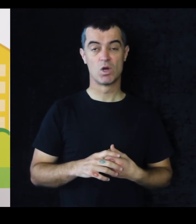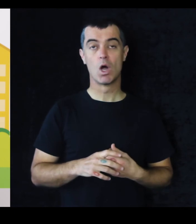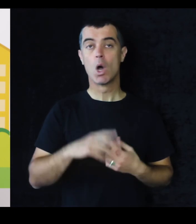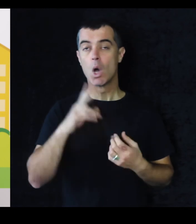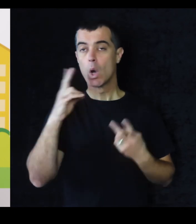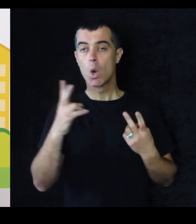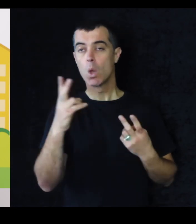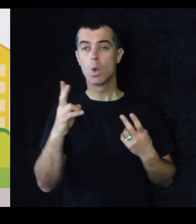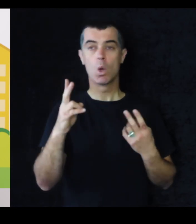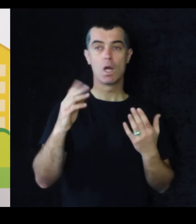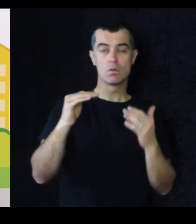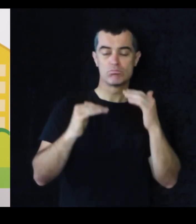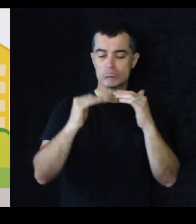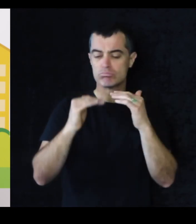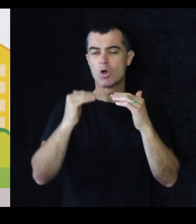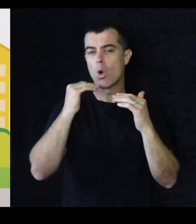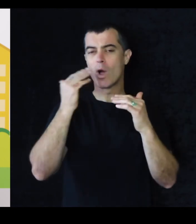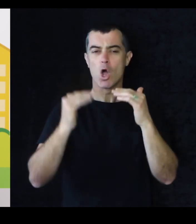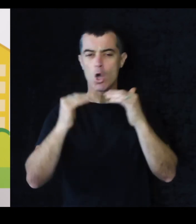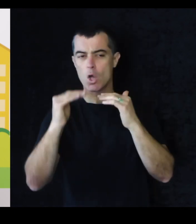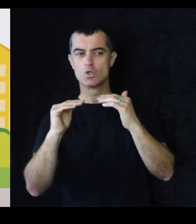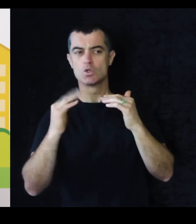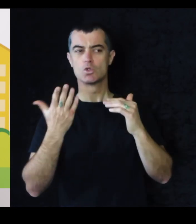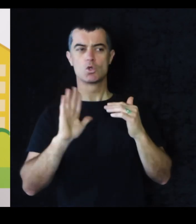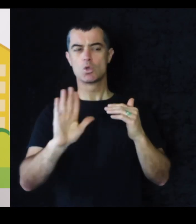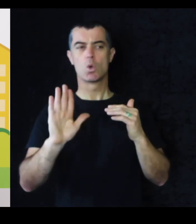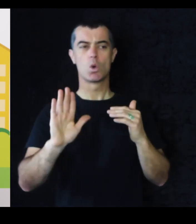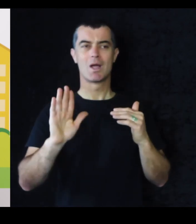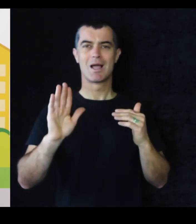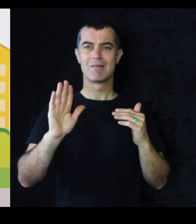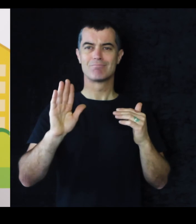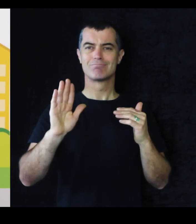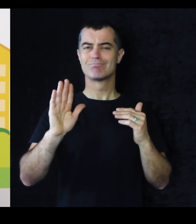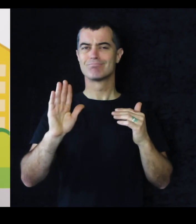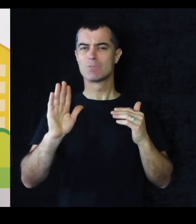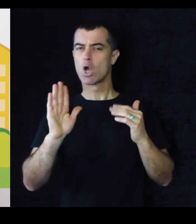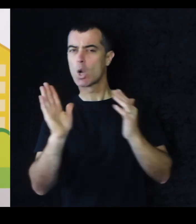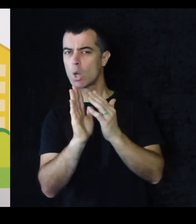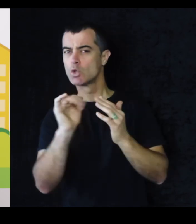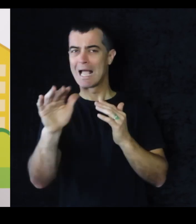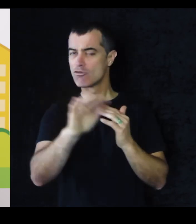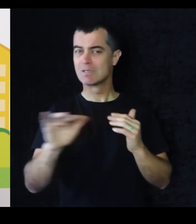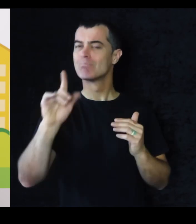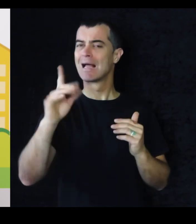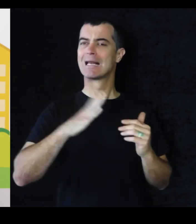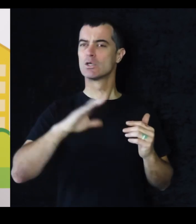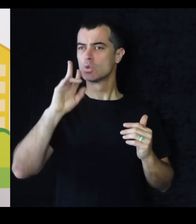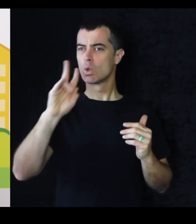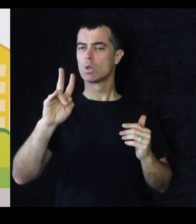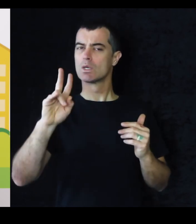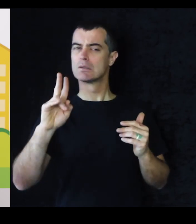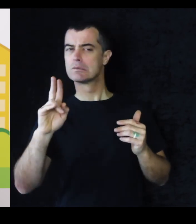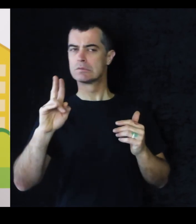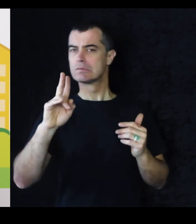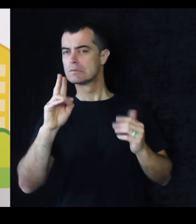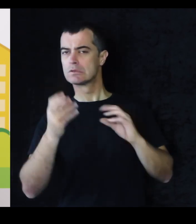look close to your, you will always look close to your, familiar areas, but you will need to look at